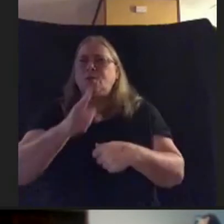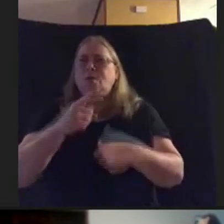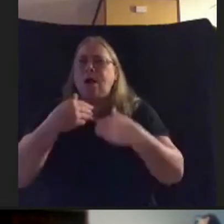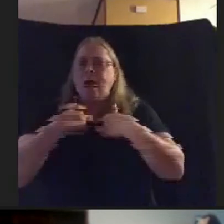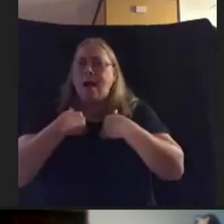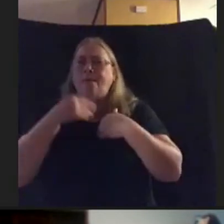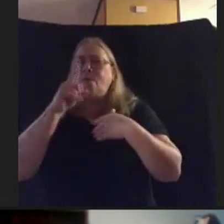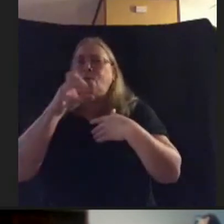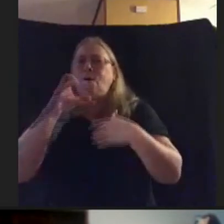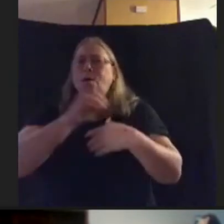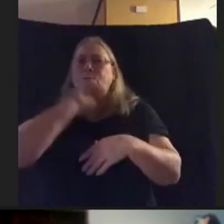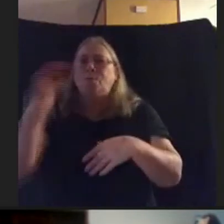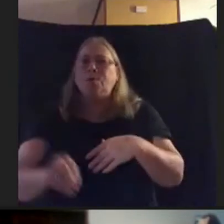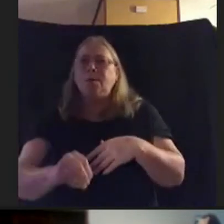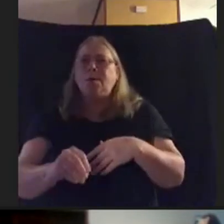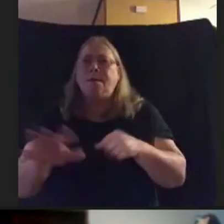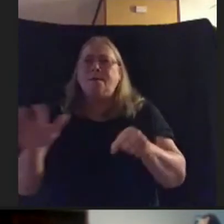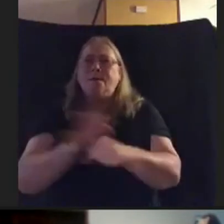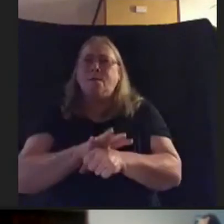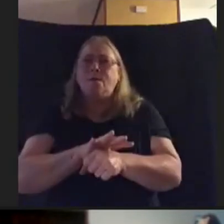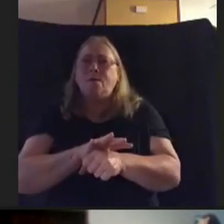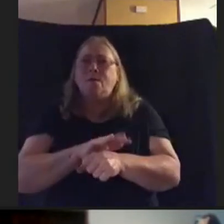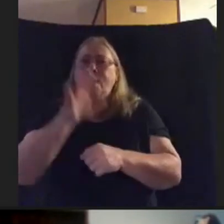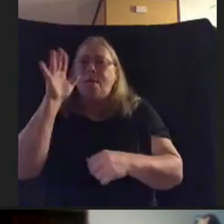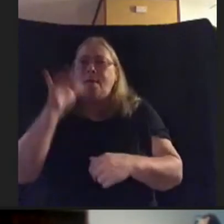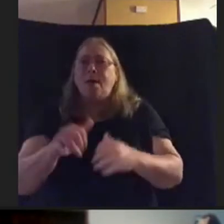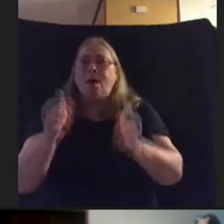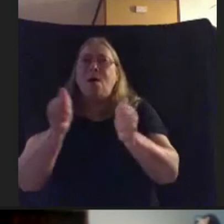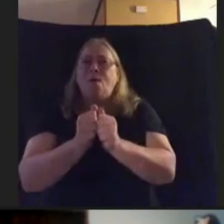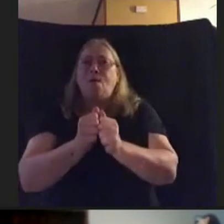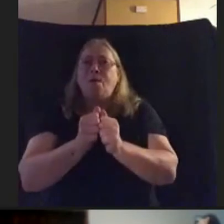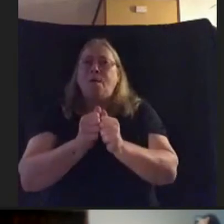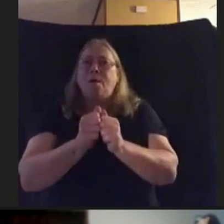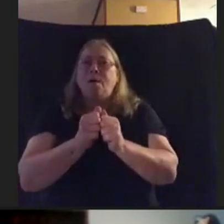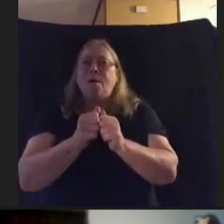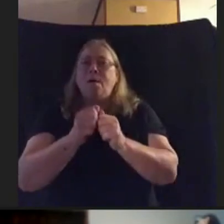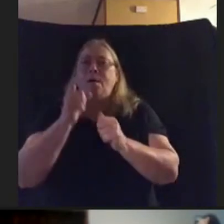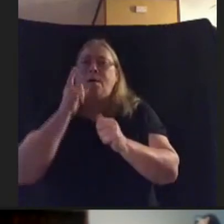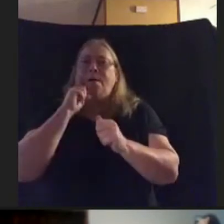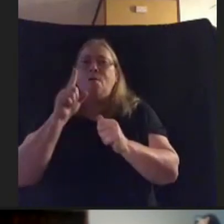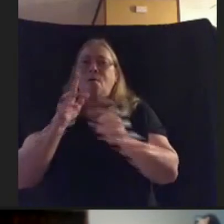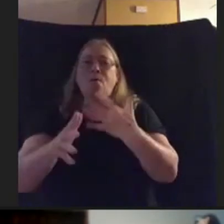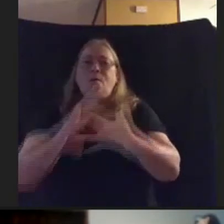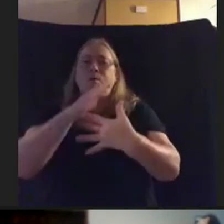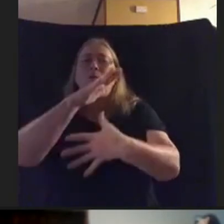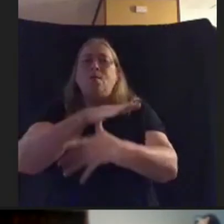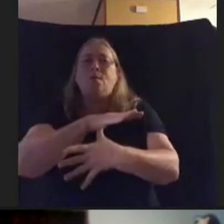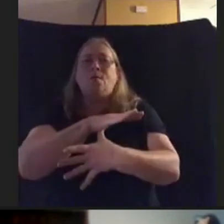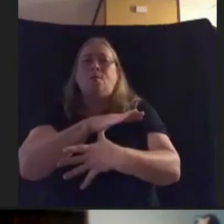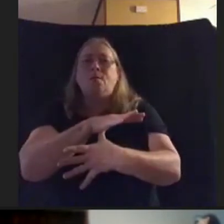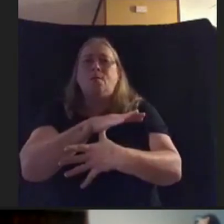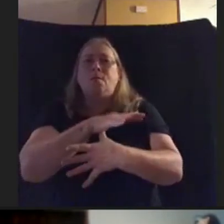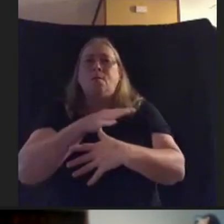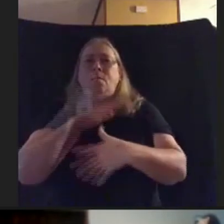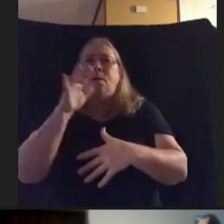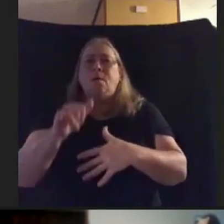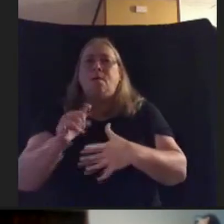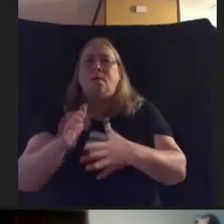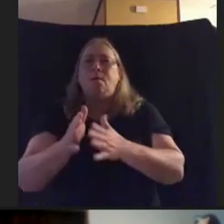saturation. And I think that, that along with the change in national priorities sort of motivated the